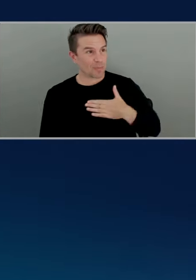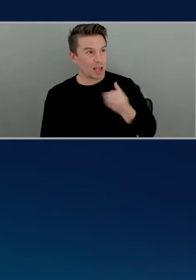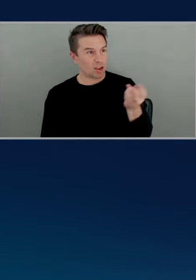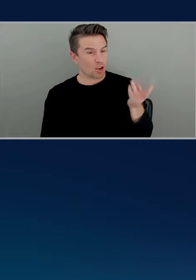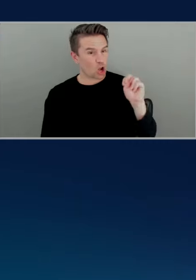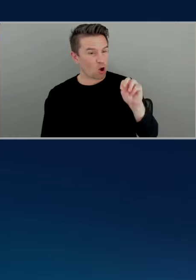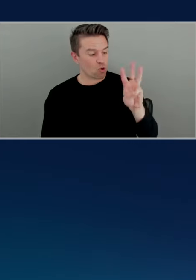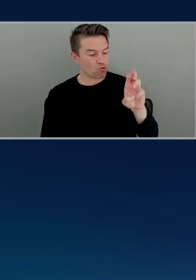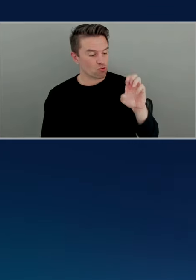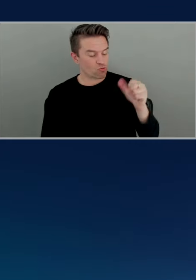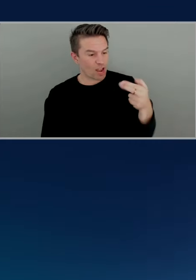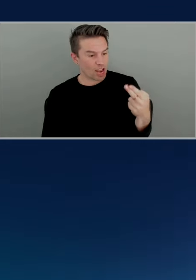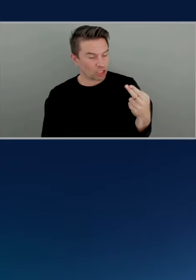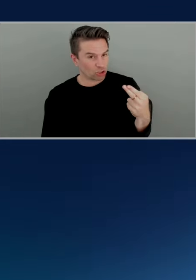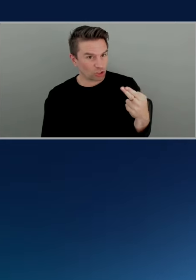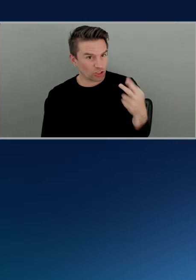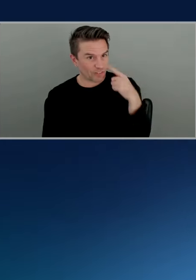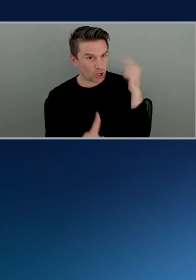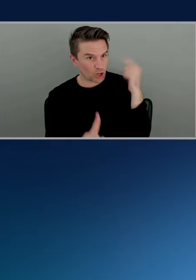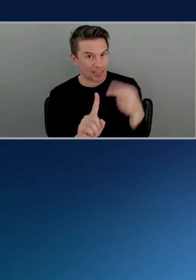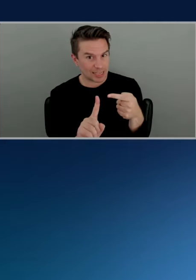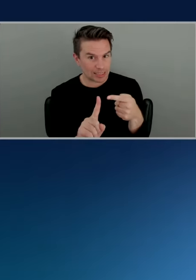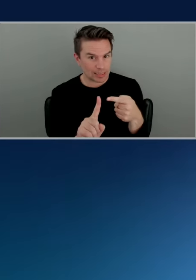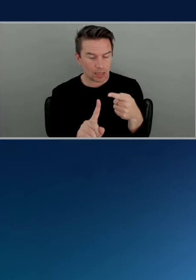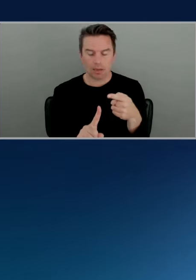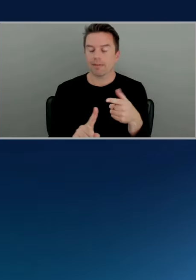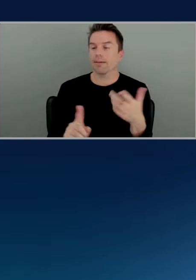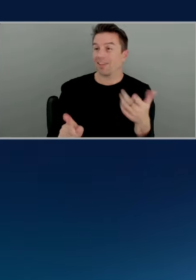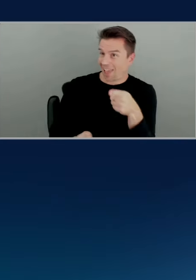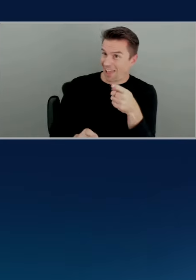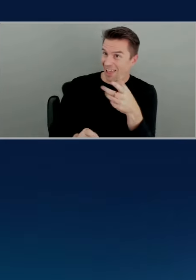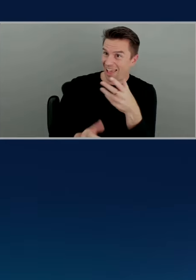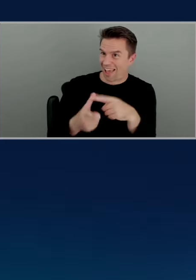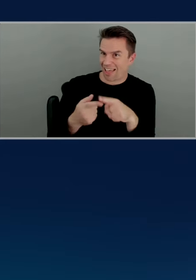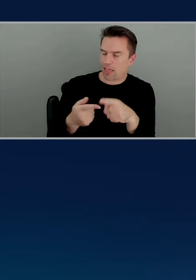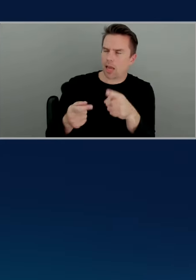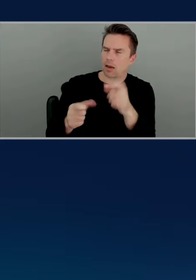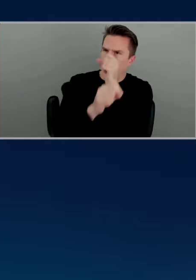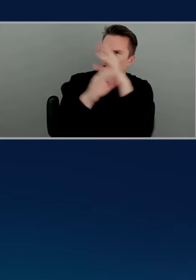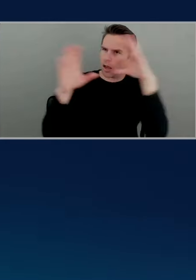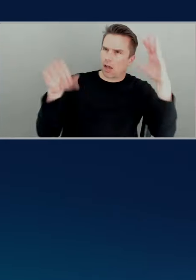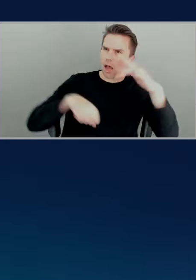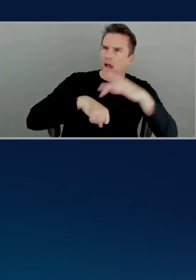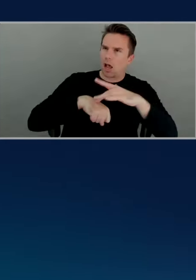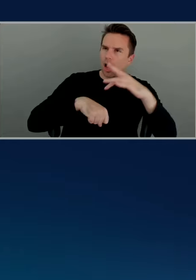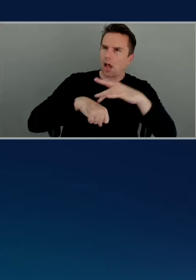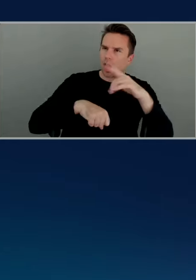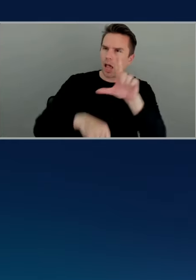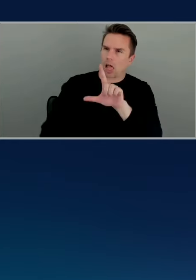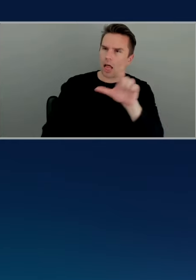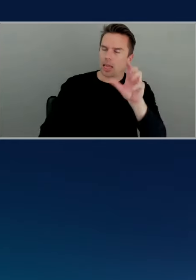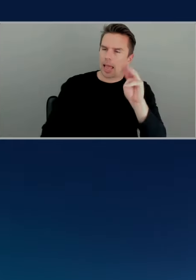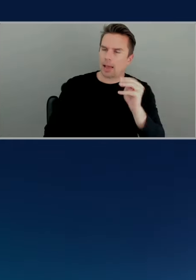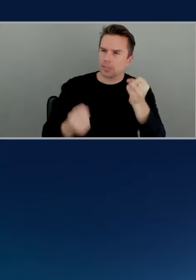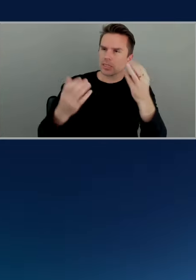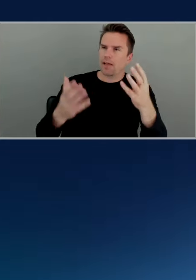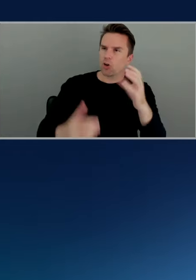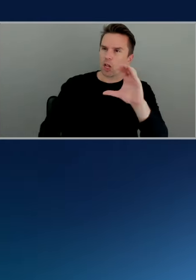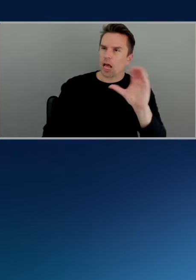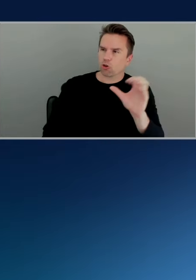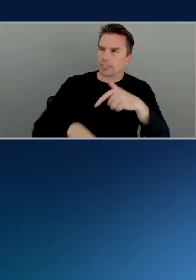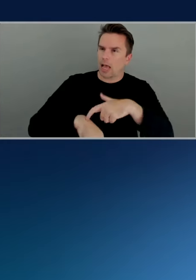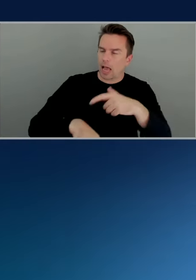100,000 times? Probably not. Right. Yeah. Because it's the same answer. It does add that level of flexibility to your customer interactions. Yeah. I'm curious when we look at, right,